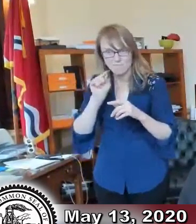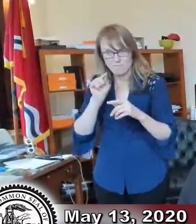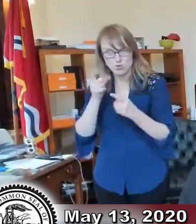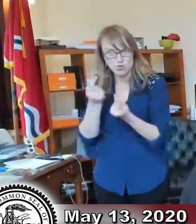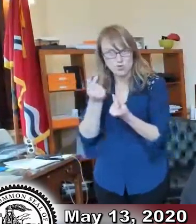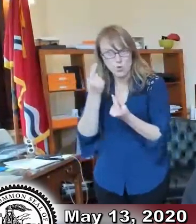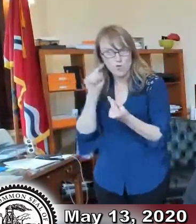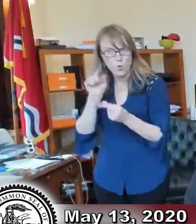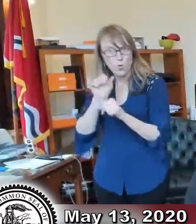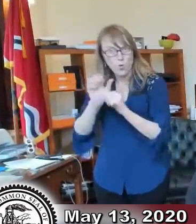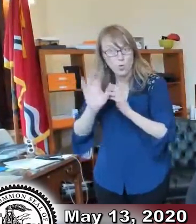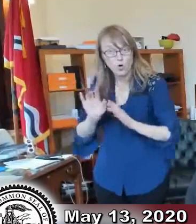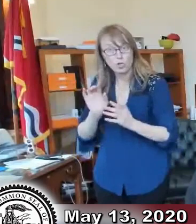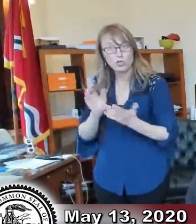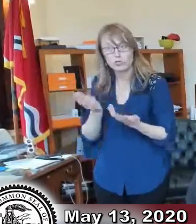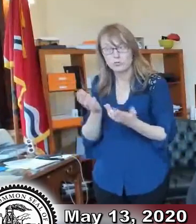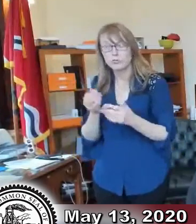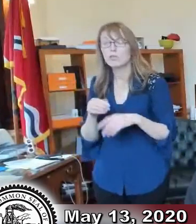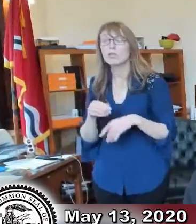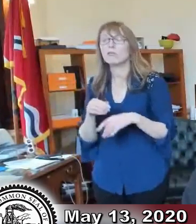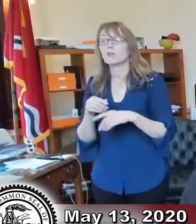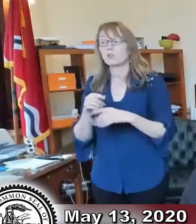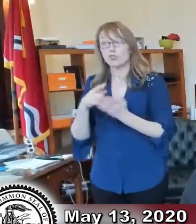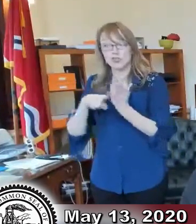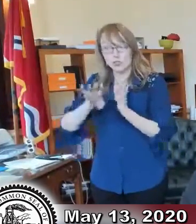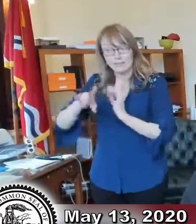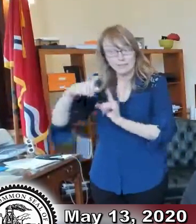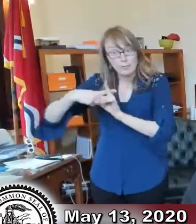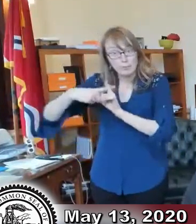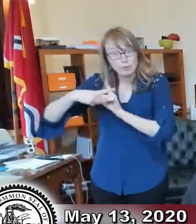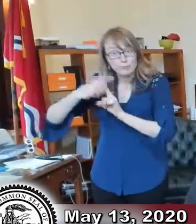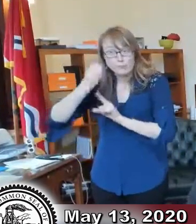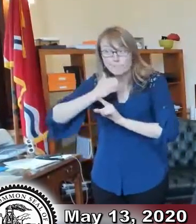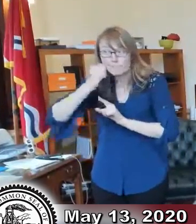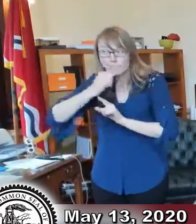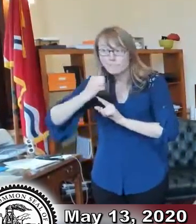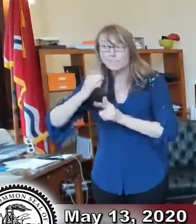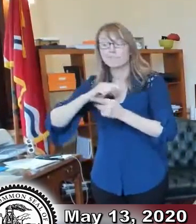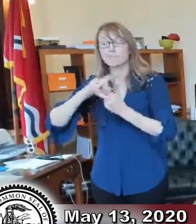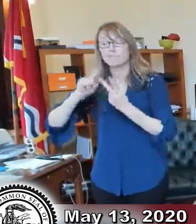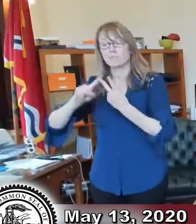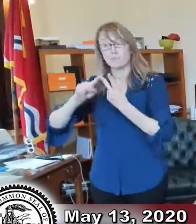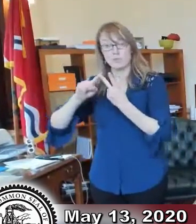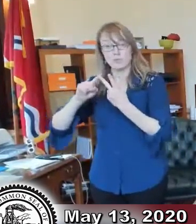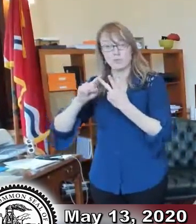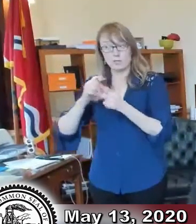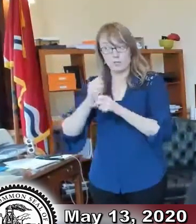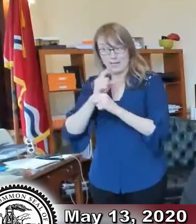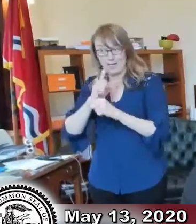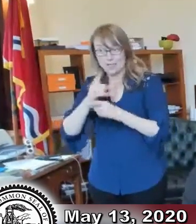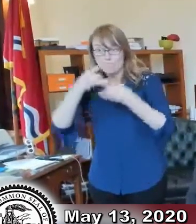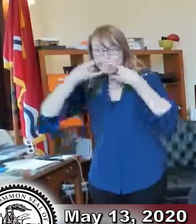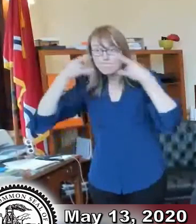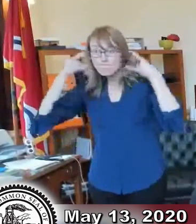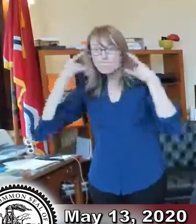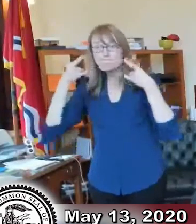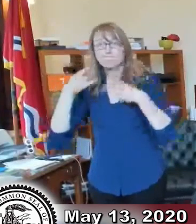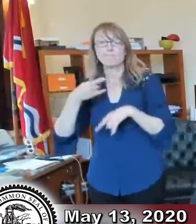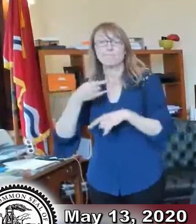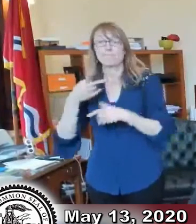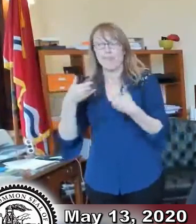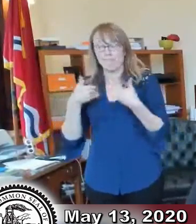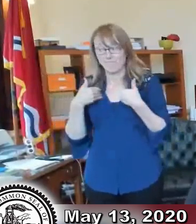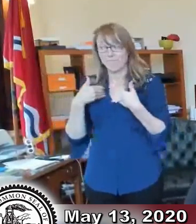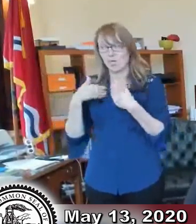wearing masks, make sure to give your staff training on cleaning. There's a whole number of